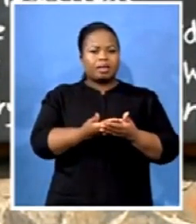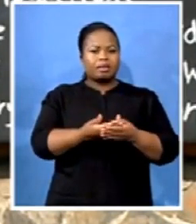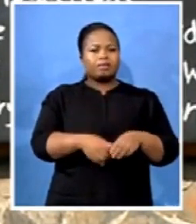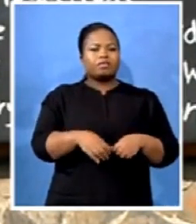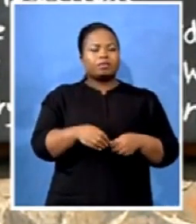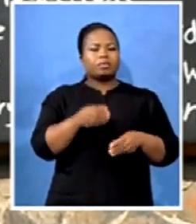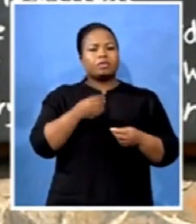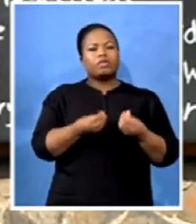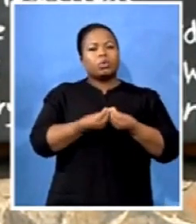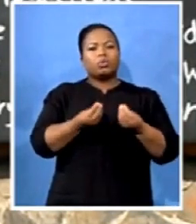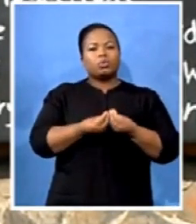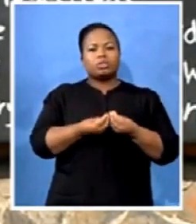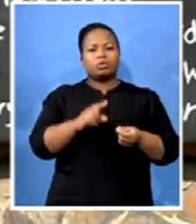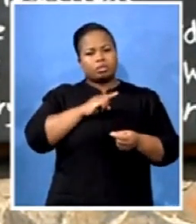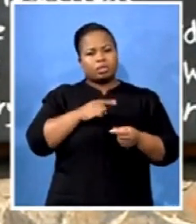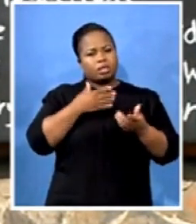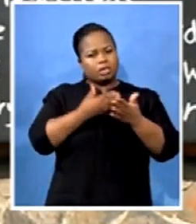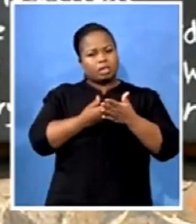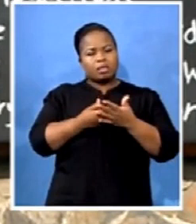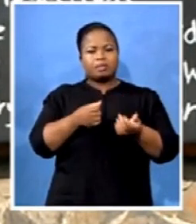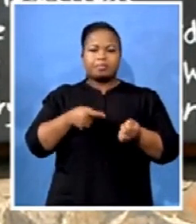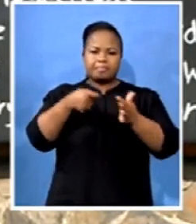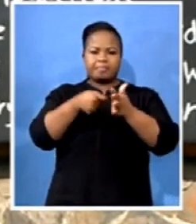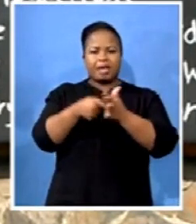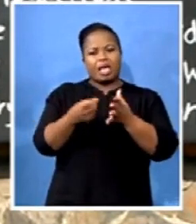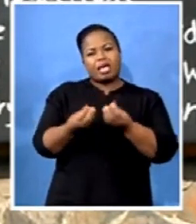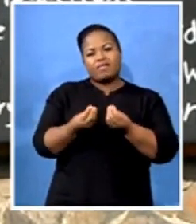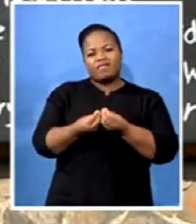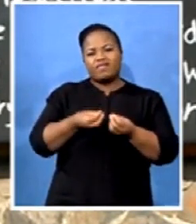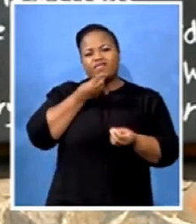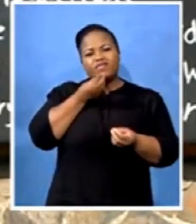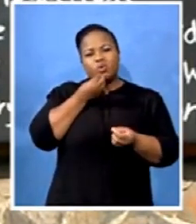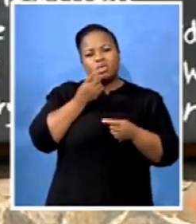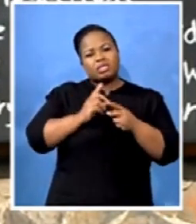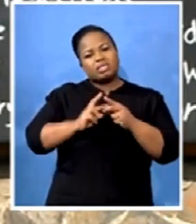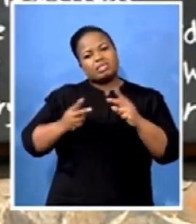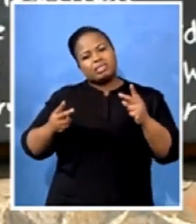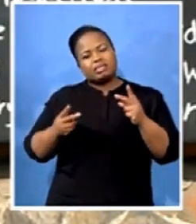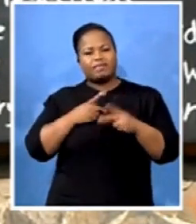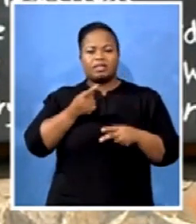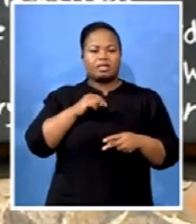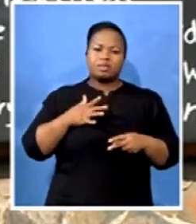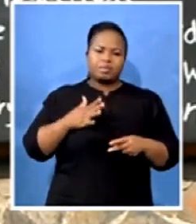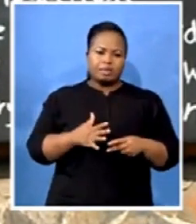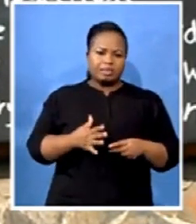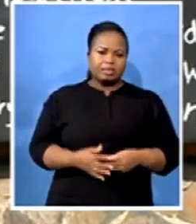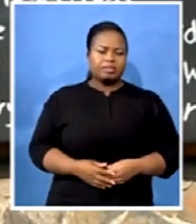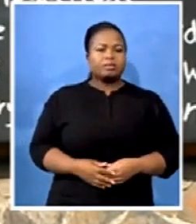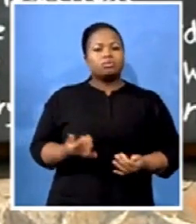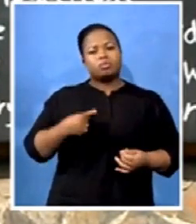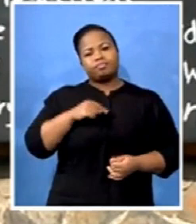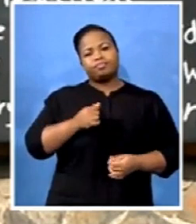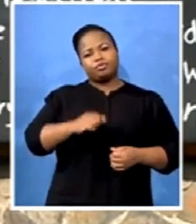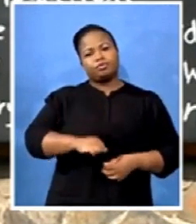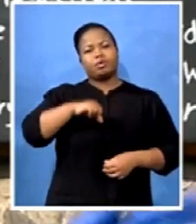get merchants, whatever food products or groceries that they would like to have. So we are very, very proud that this initiative has finally come